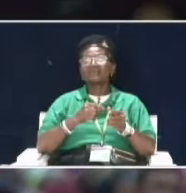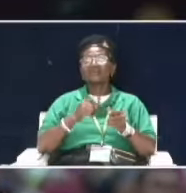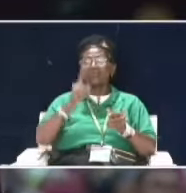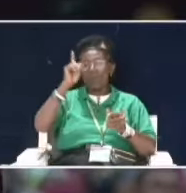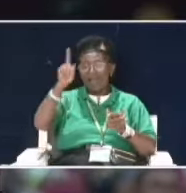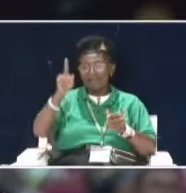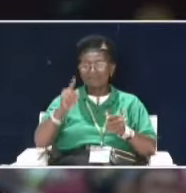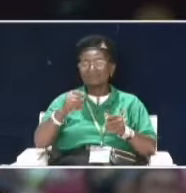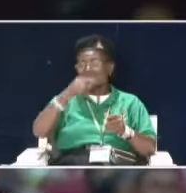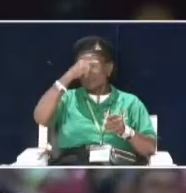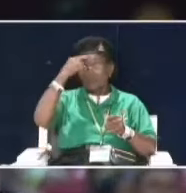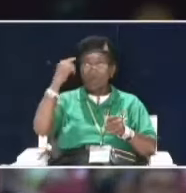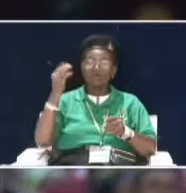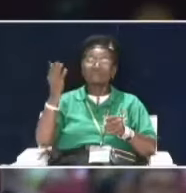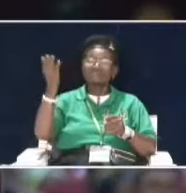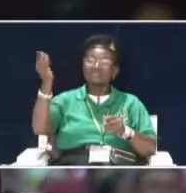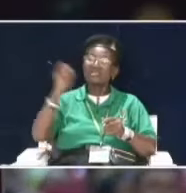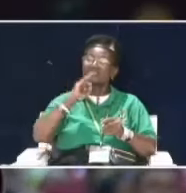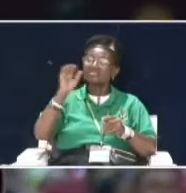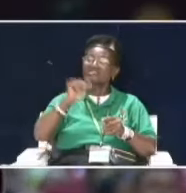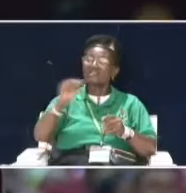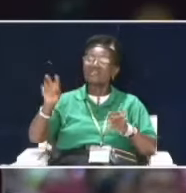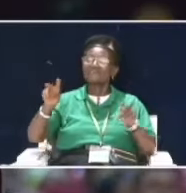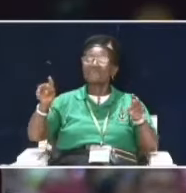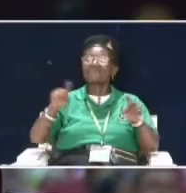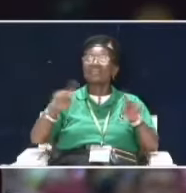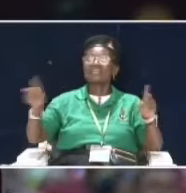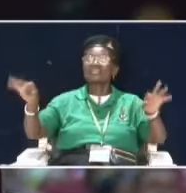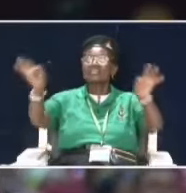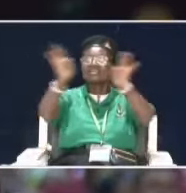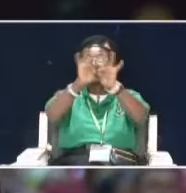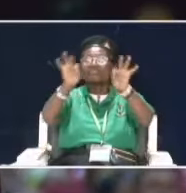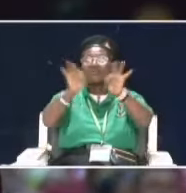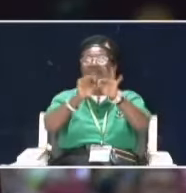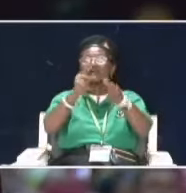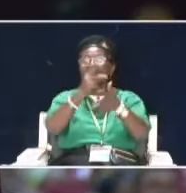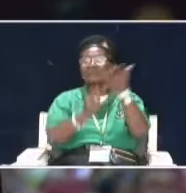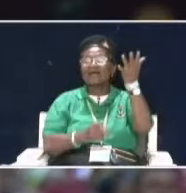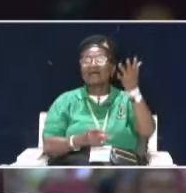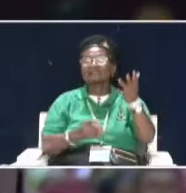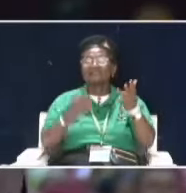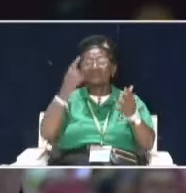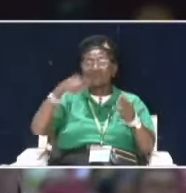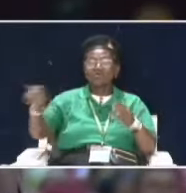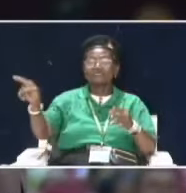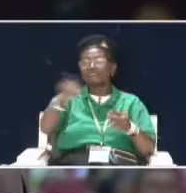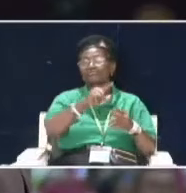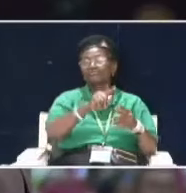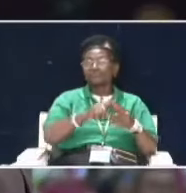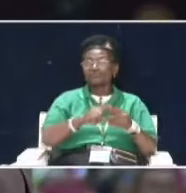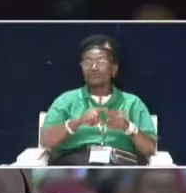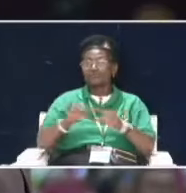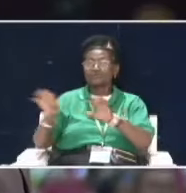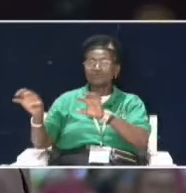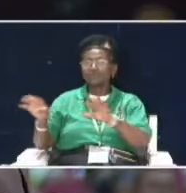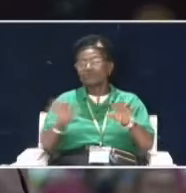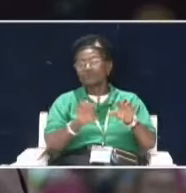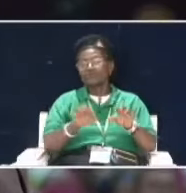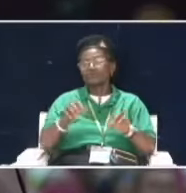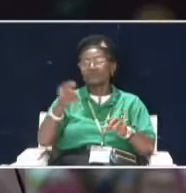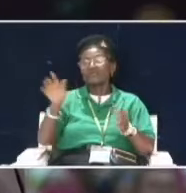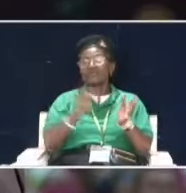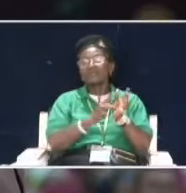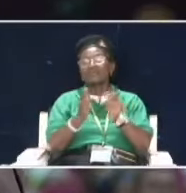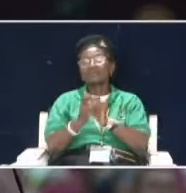because there is a very important part for you to play. The Bible made